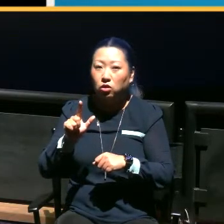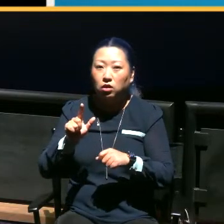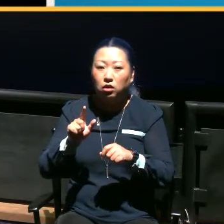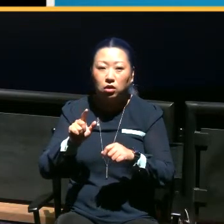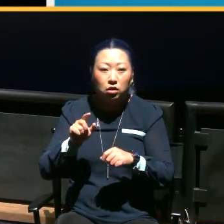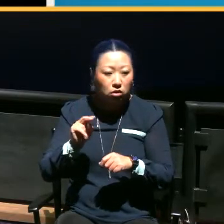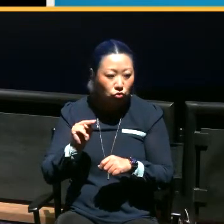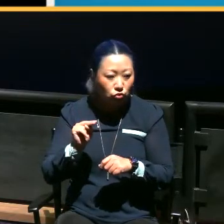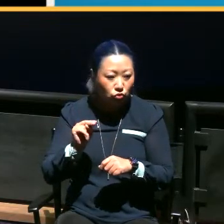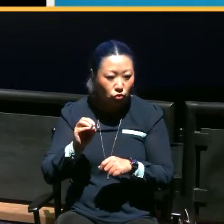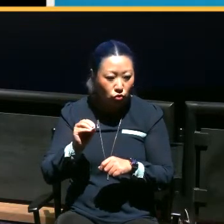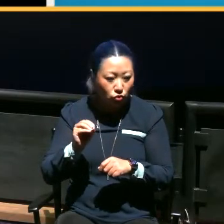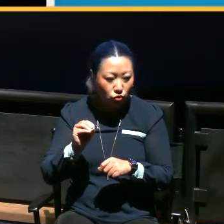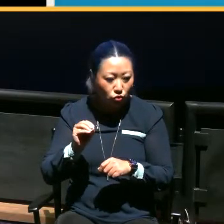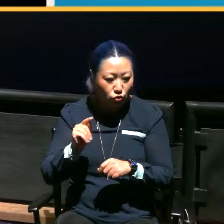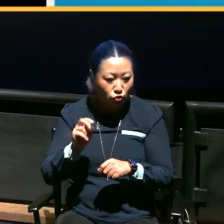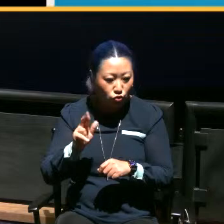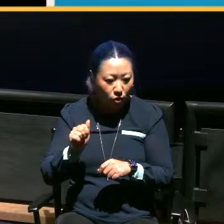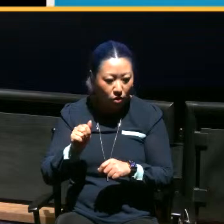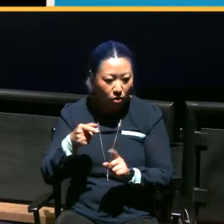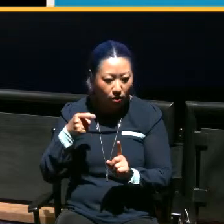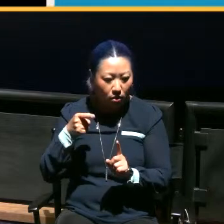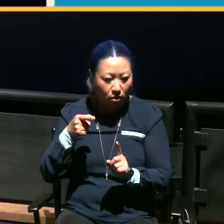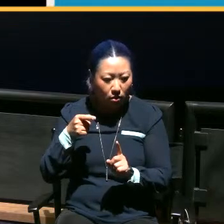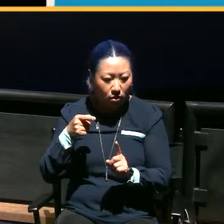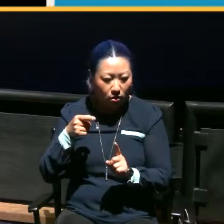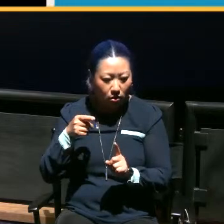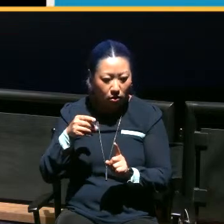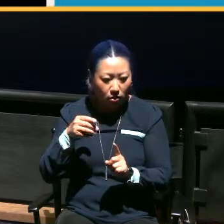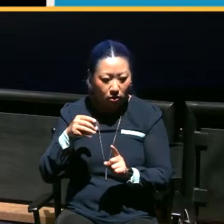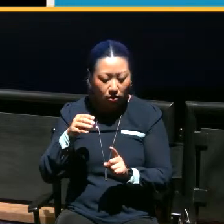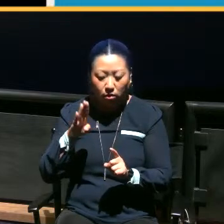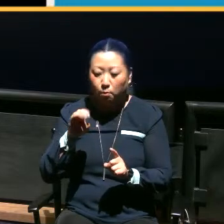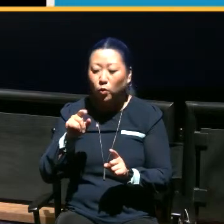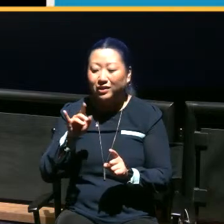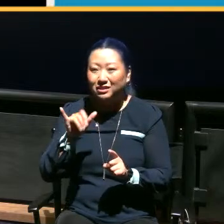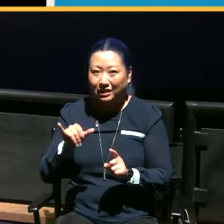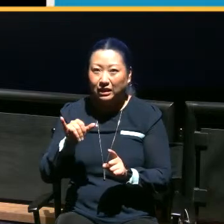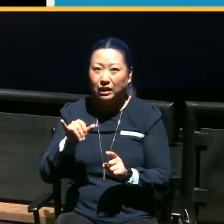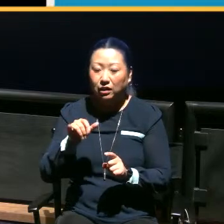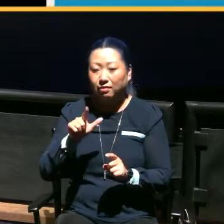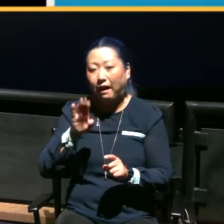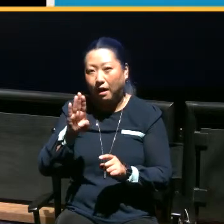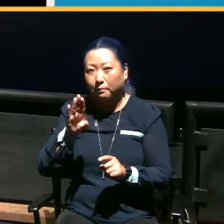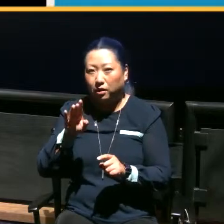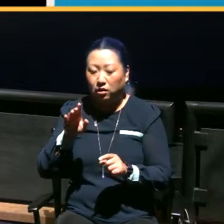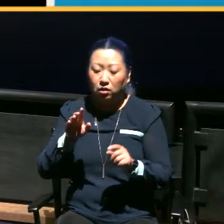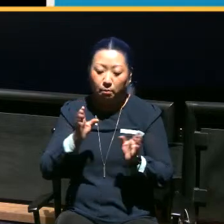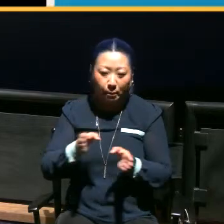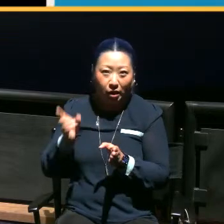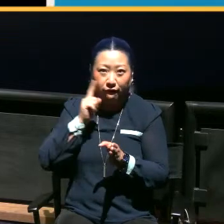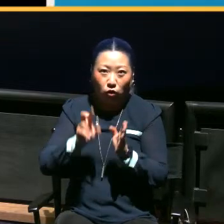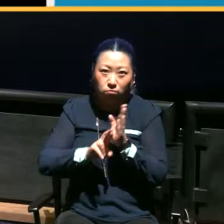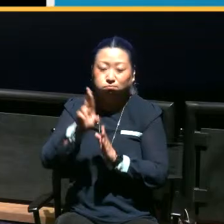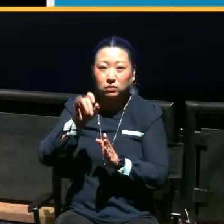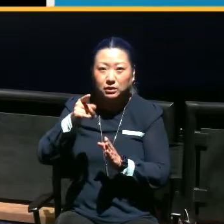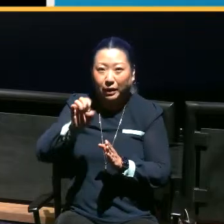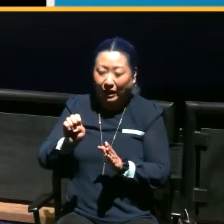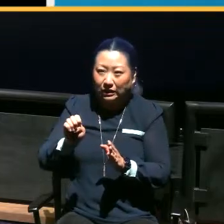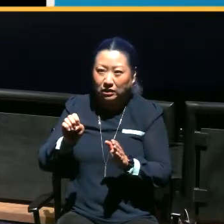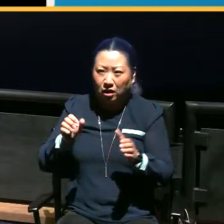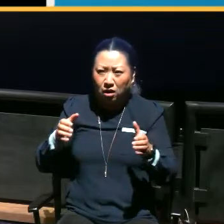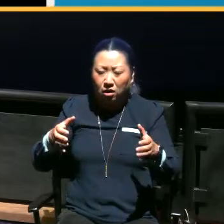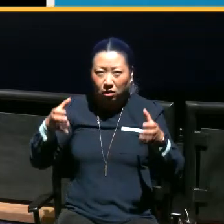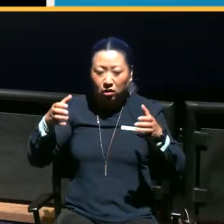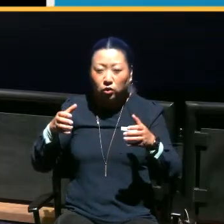Buoyancy Laboratory, and get into our spacesuits, just like we would when we were getting ready to go to space. And it's a bulky